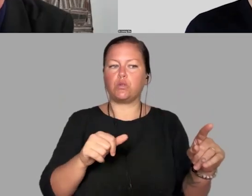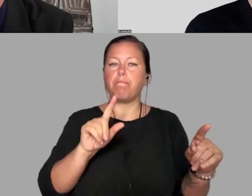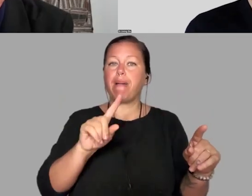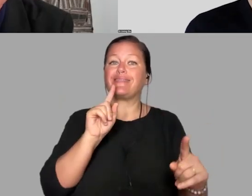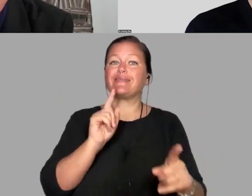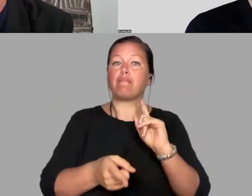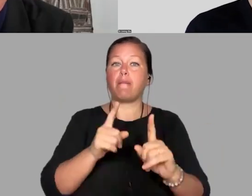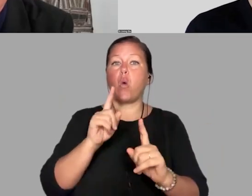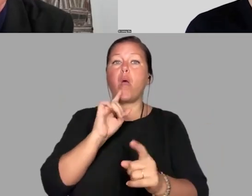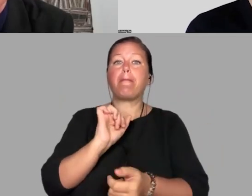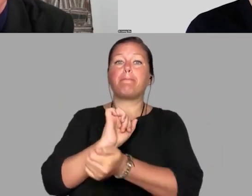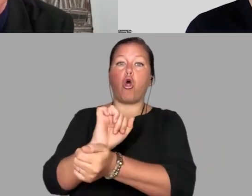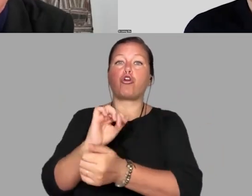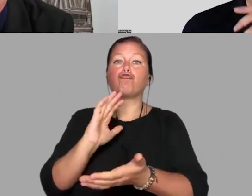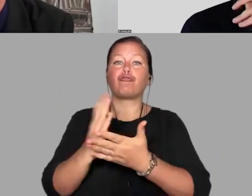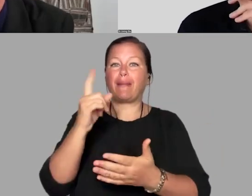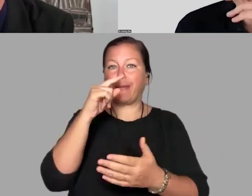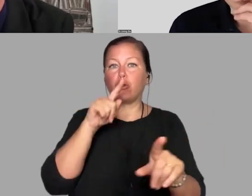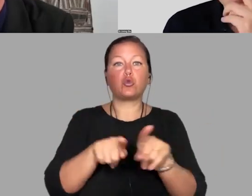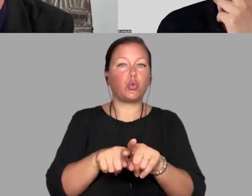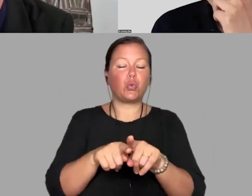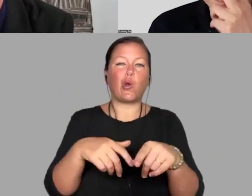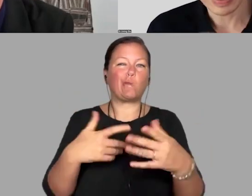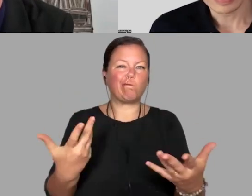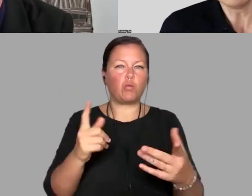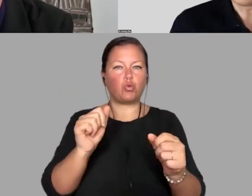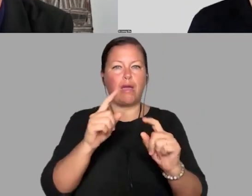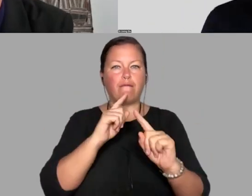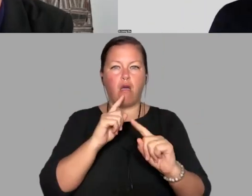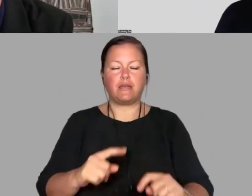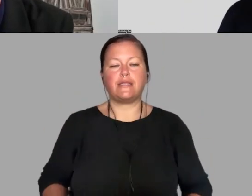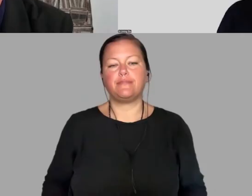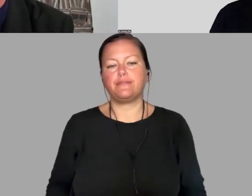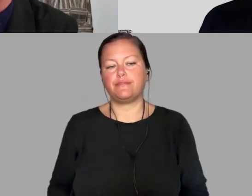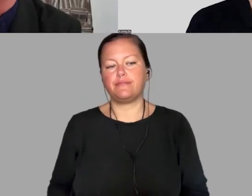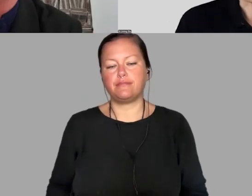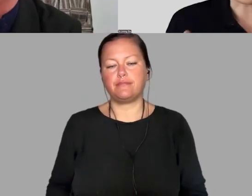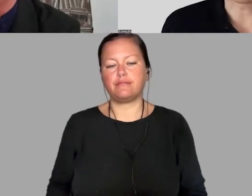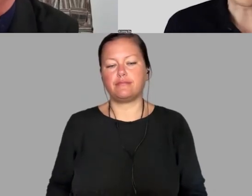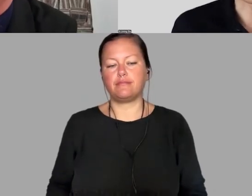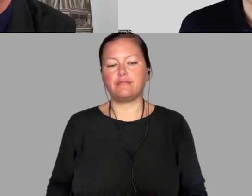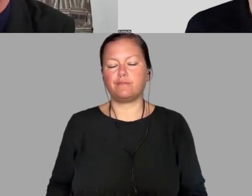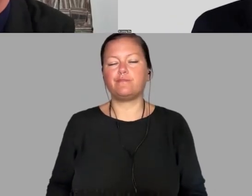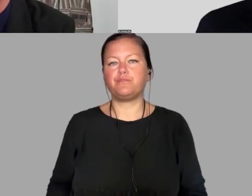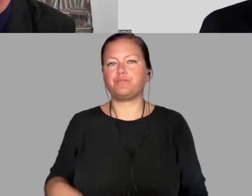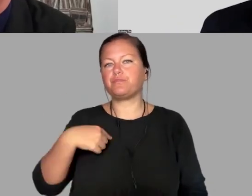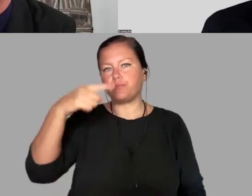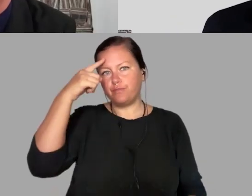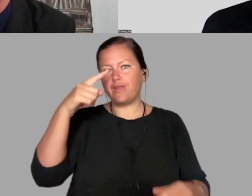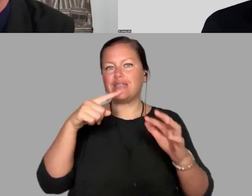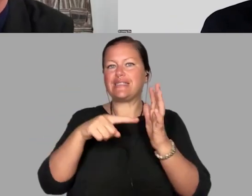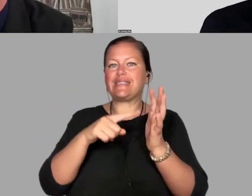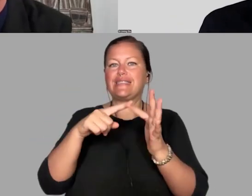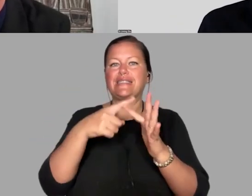accidentally blocks real people as well. Is there any Mm. advice you can give there? Yeah. I think text is much more